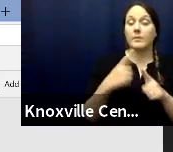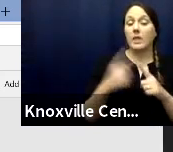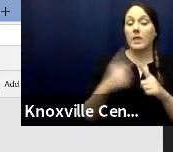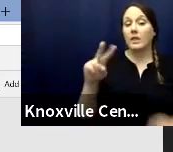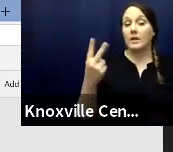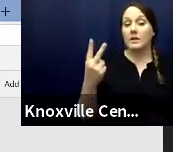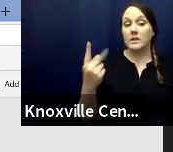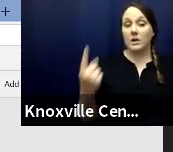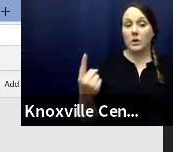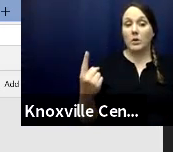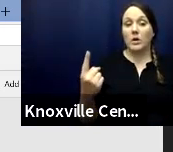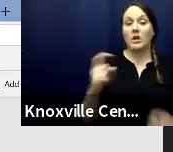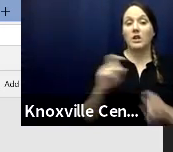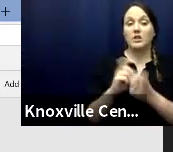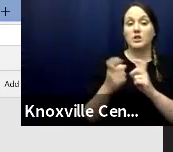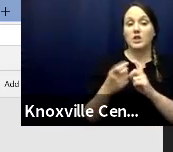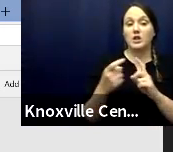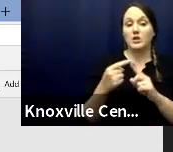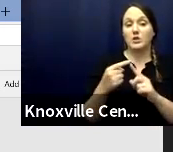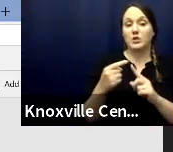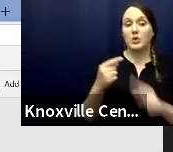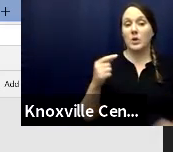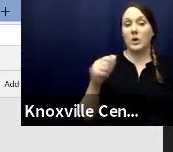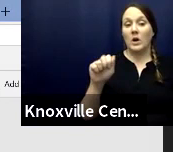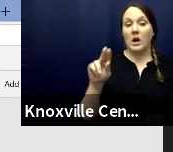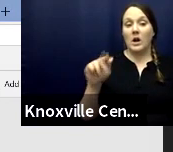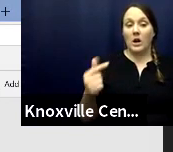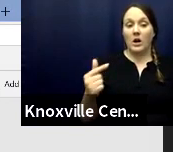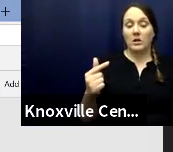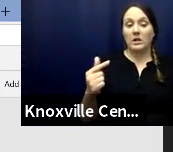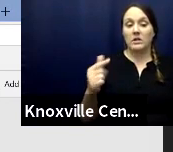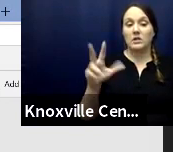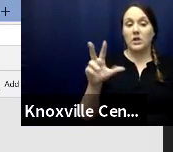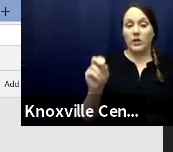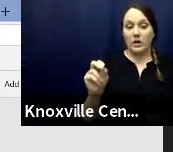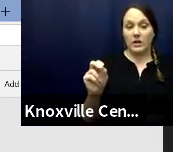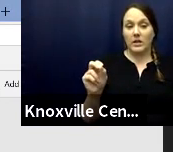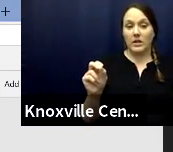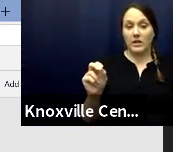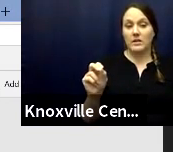one, again, changes to whereas as of August 30th.